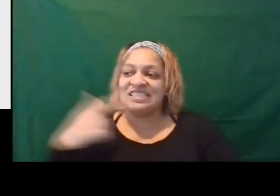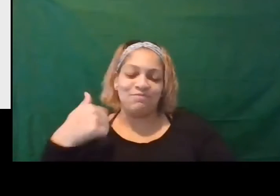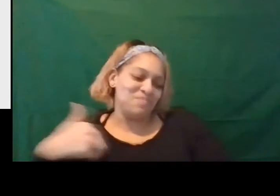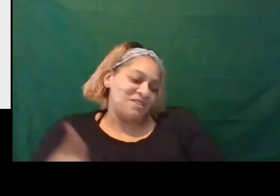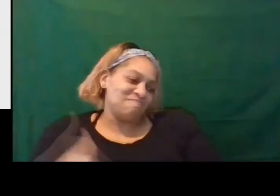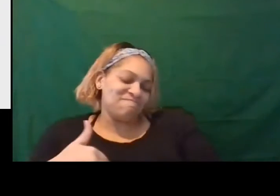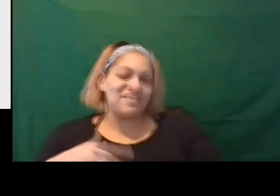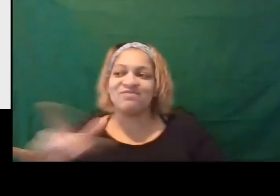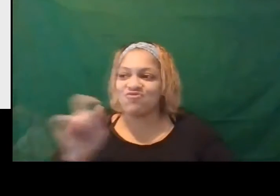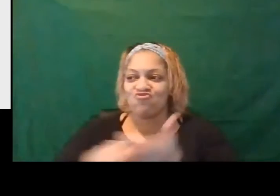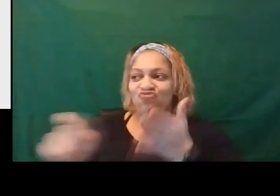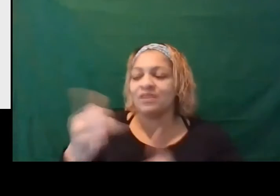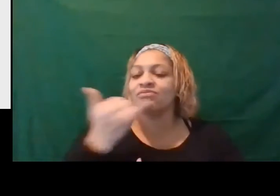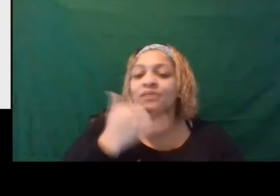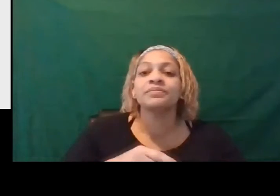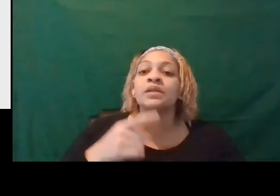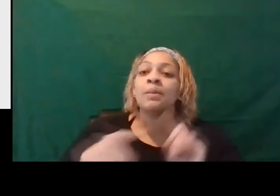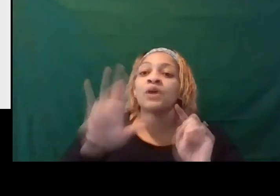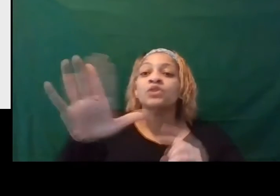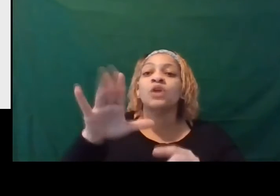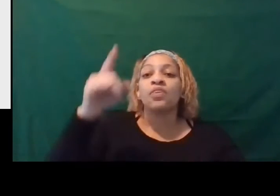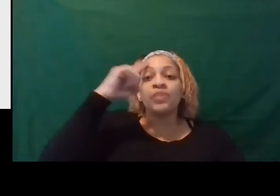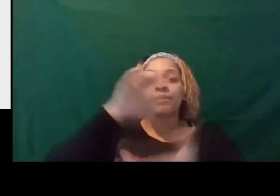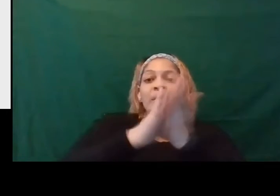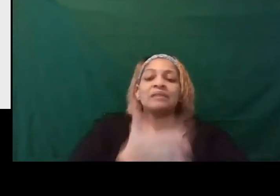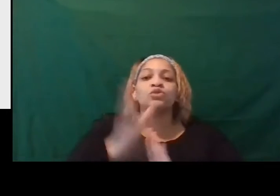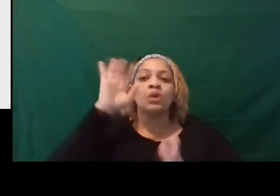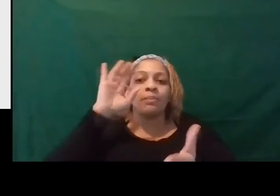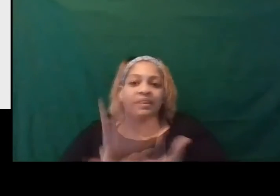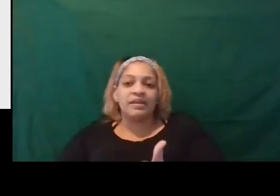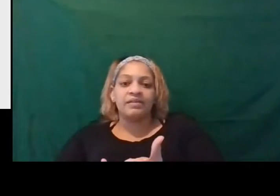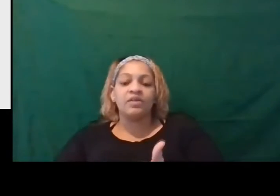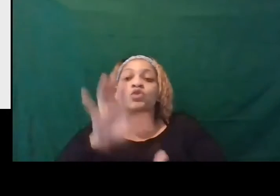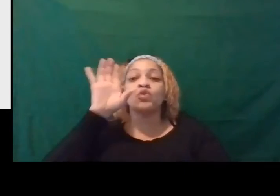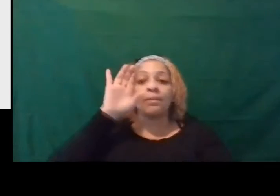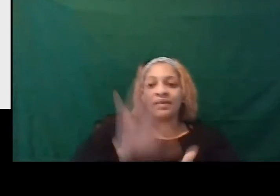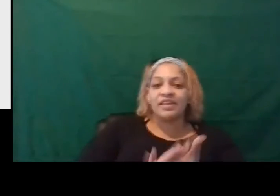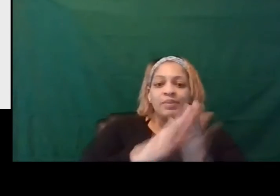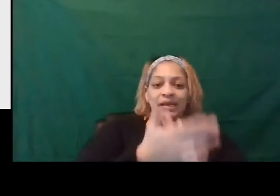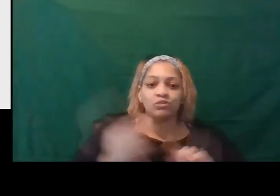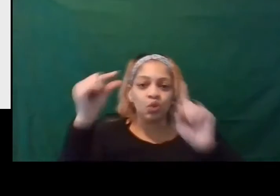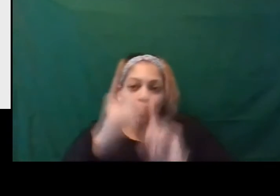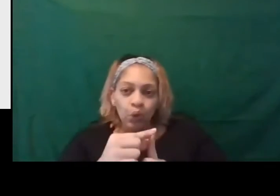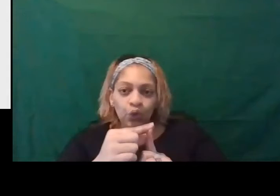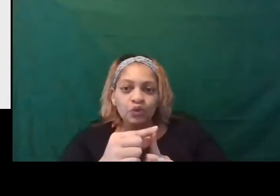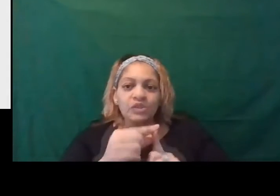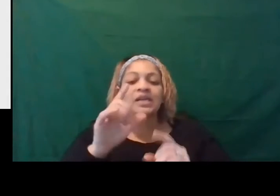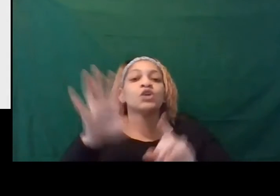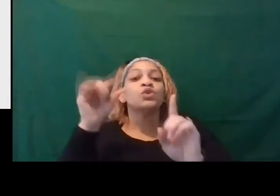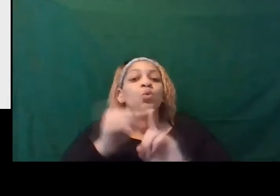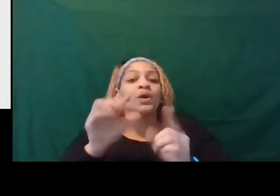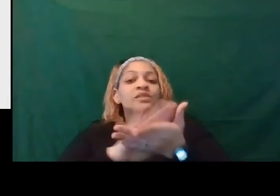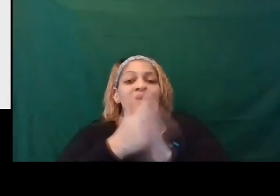beliefs. Your beliefs then become your words. Your words become your actions. Your actions become your habits,